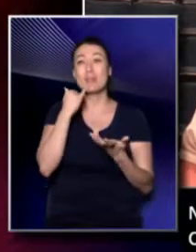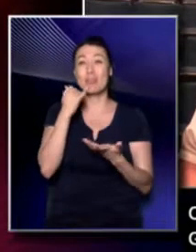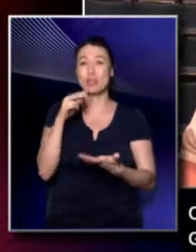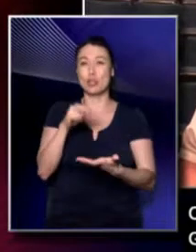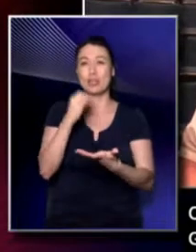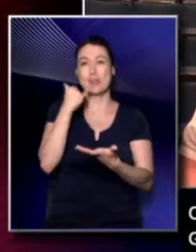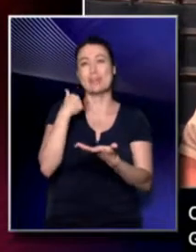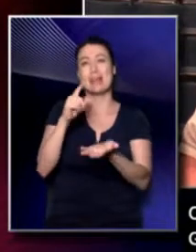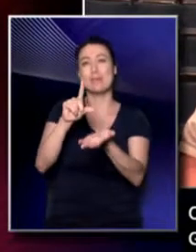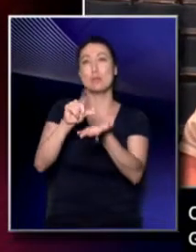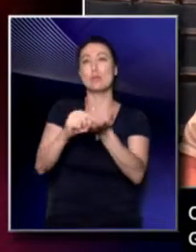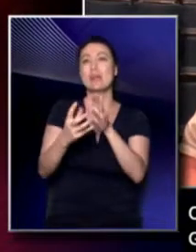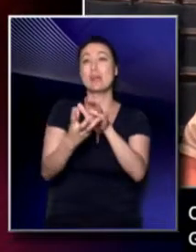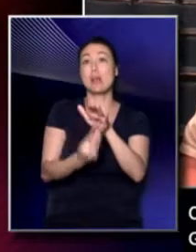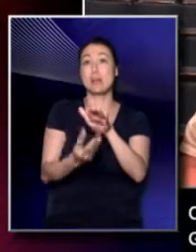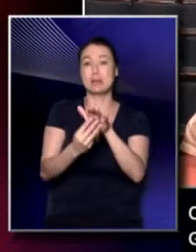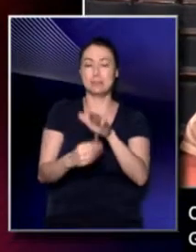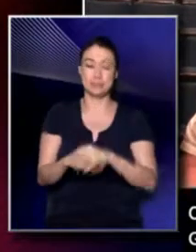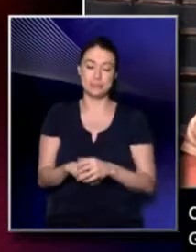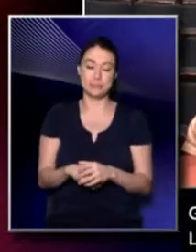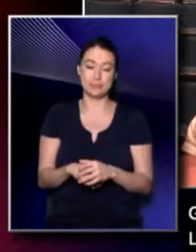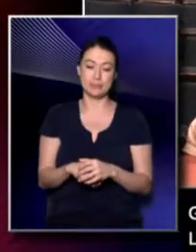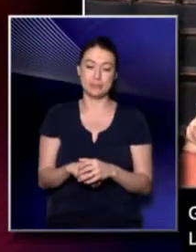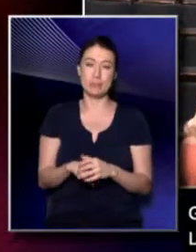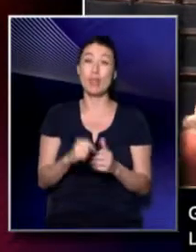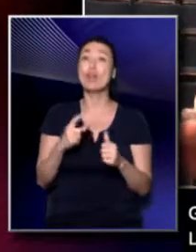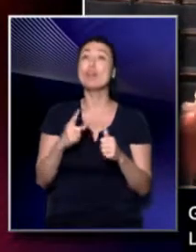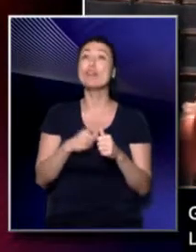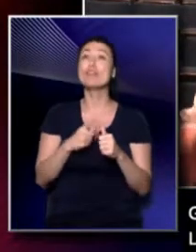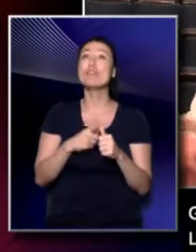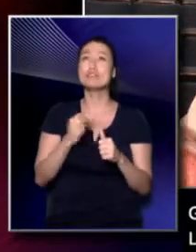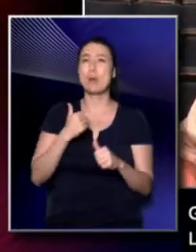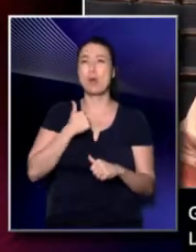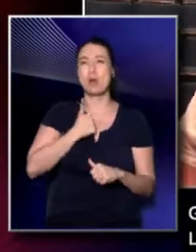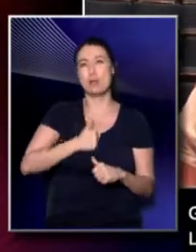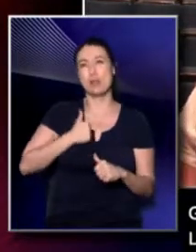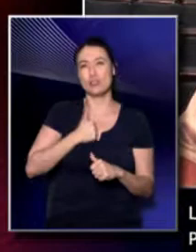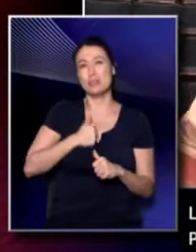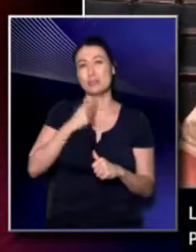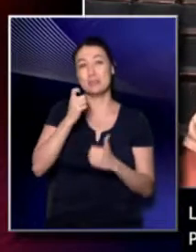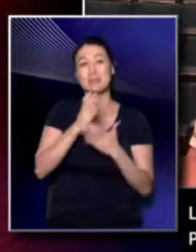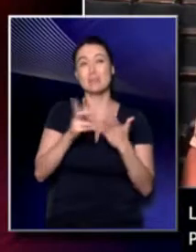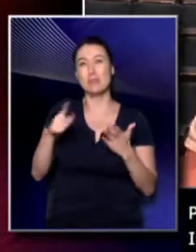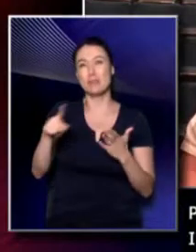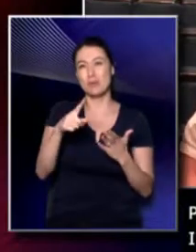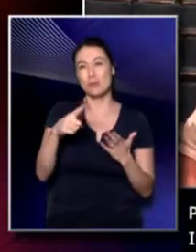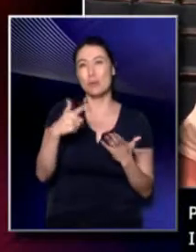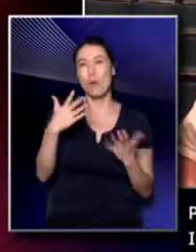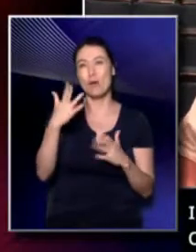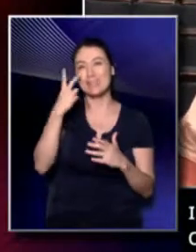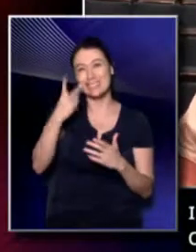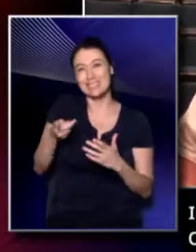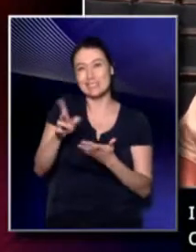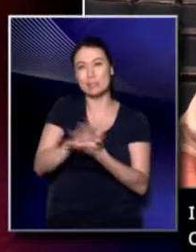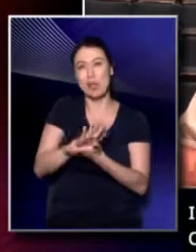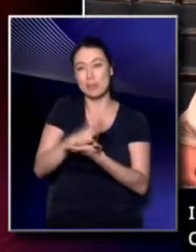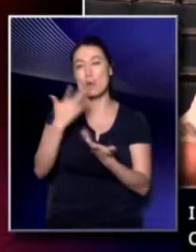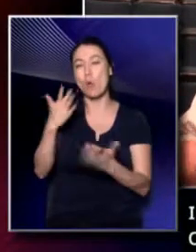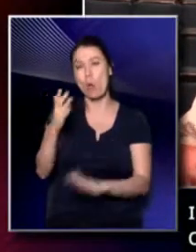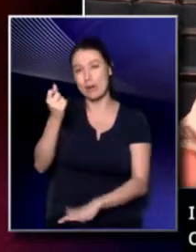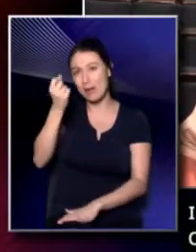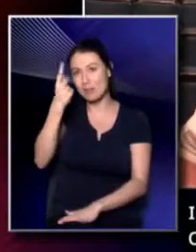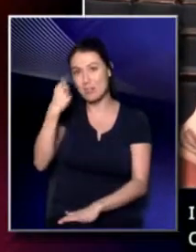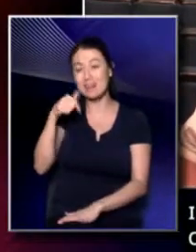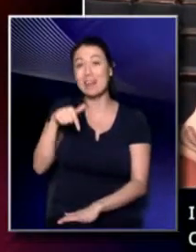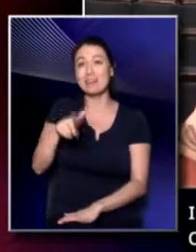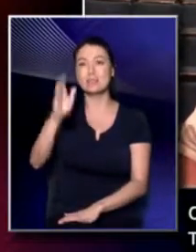print copy. I first want to apologize because some of you I know have already seen this document and understand it, and the